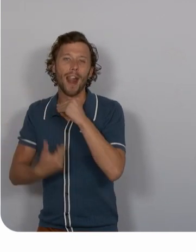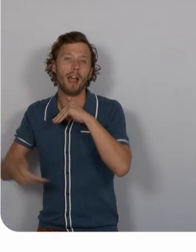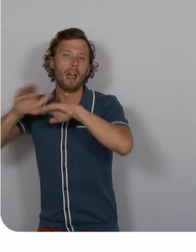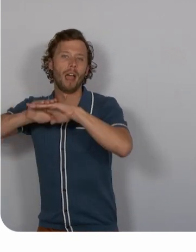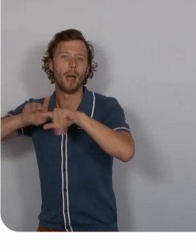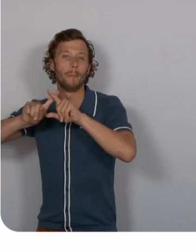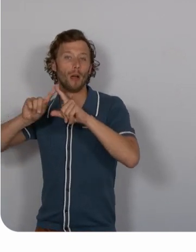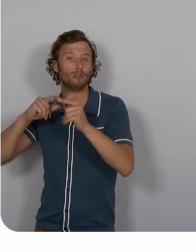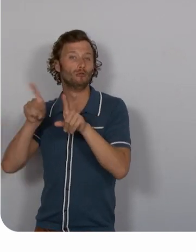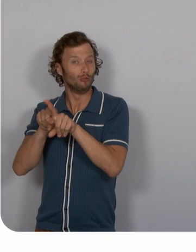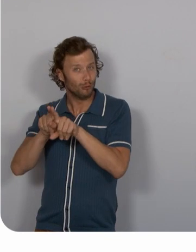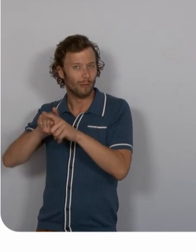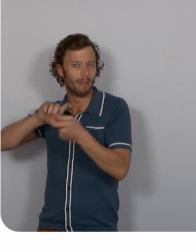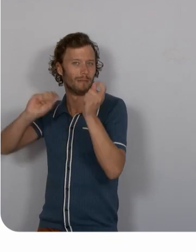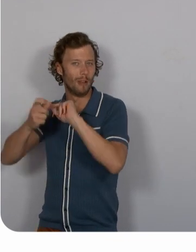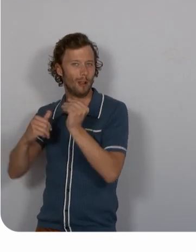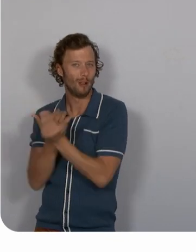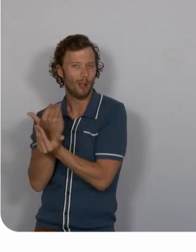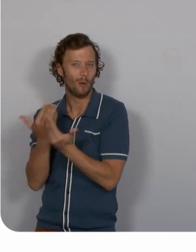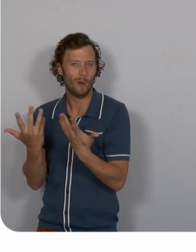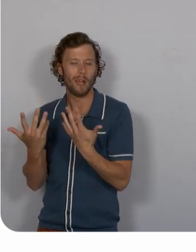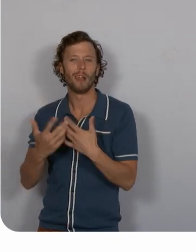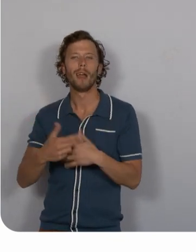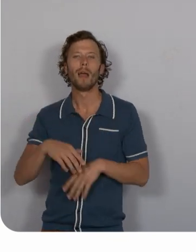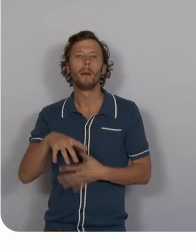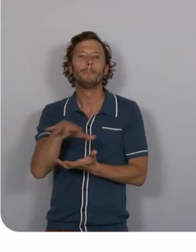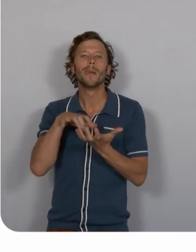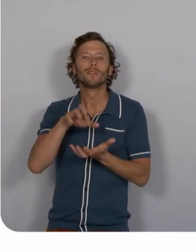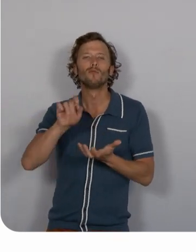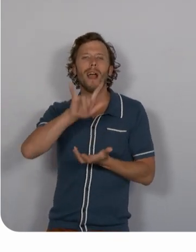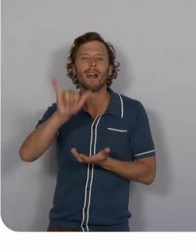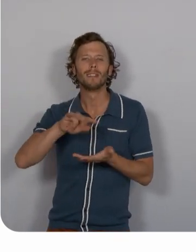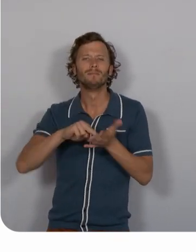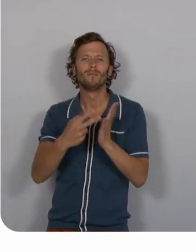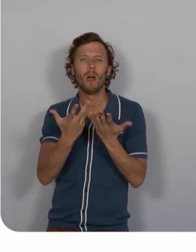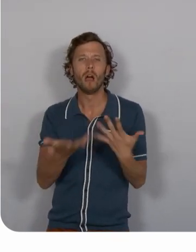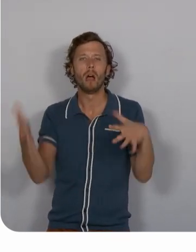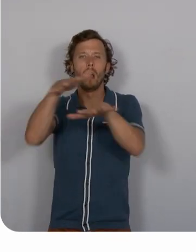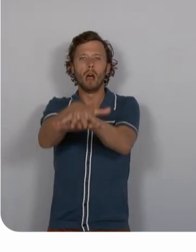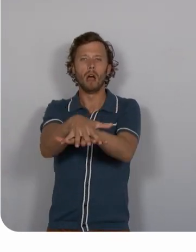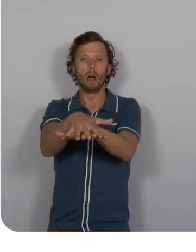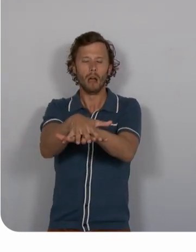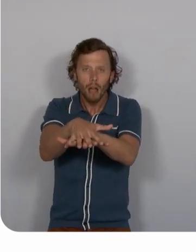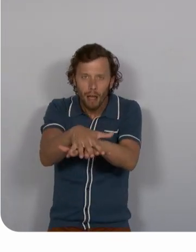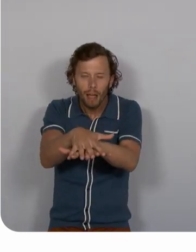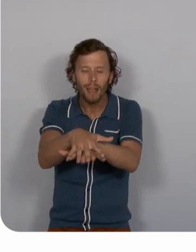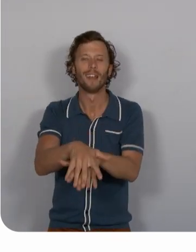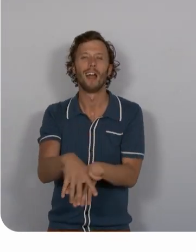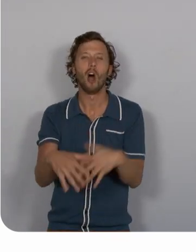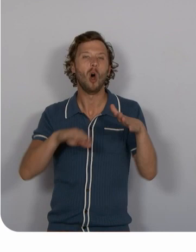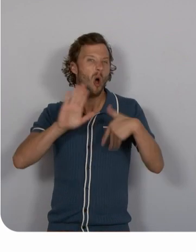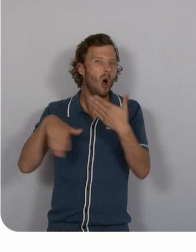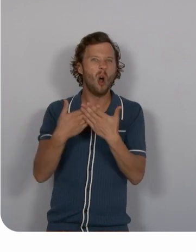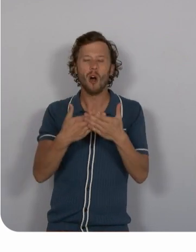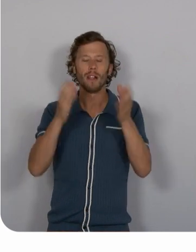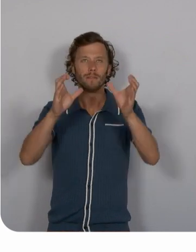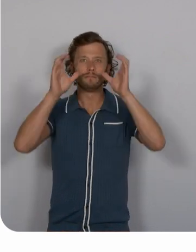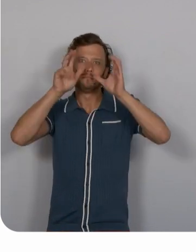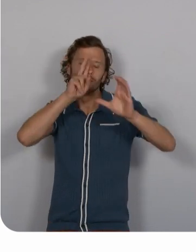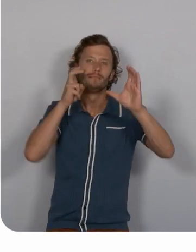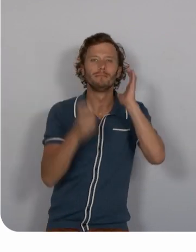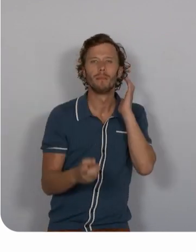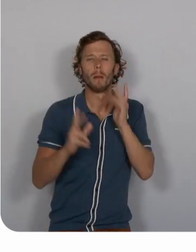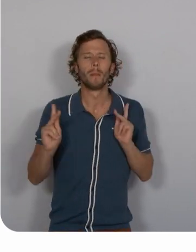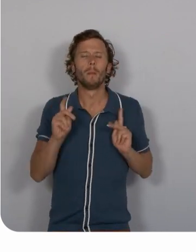to the mass market, mixed reality. This new headset still enables all the immersive VR experiences that people love